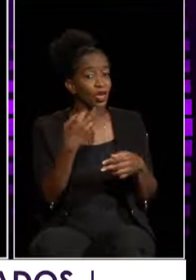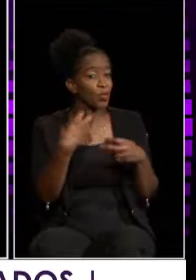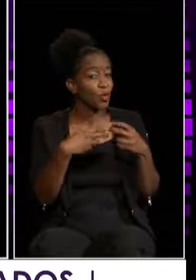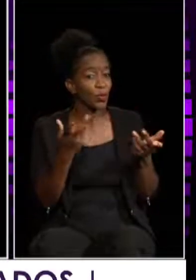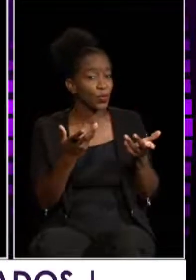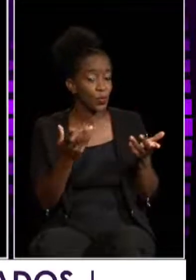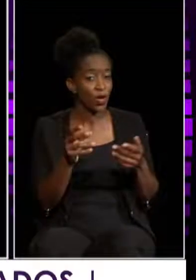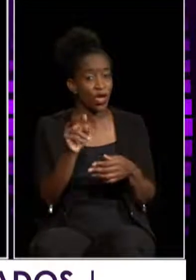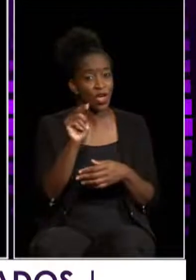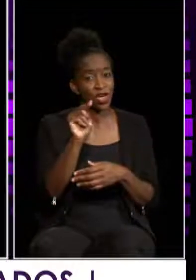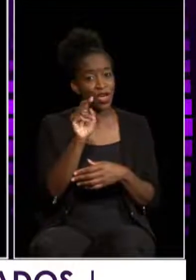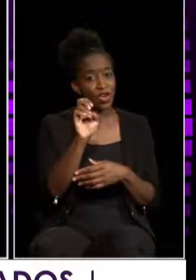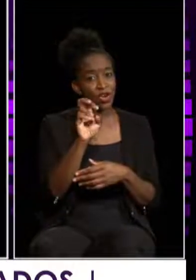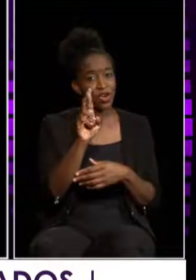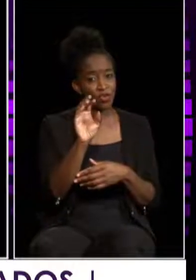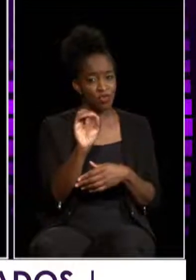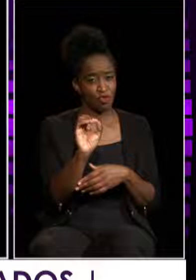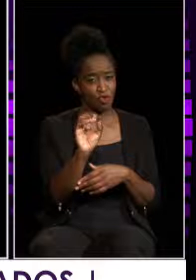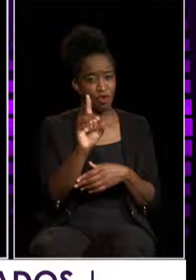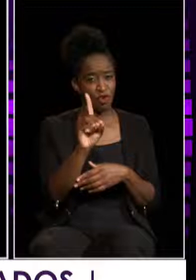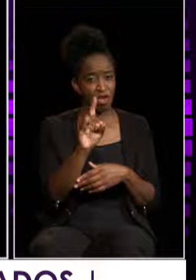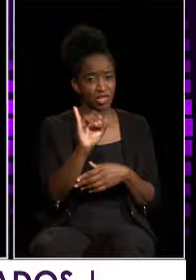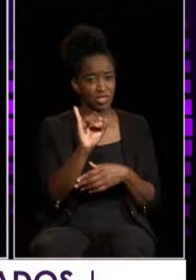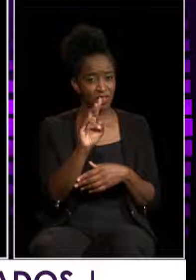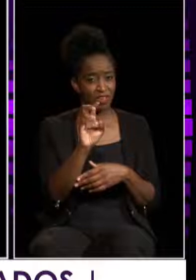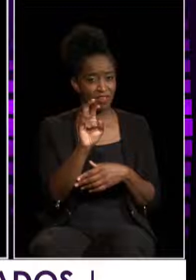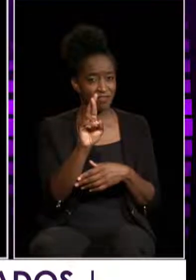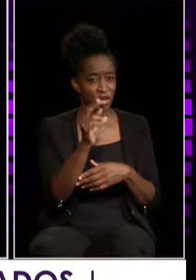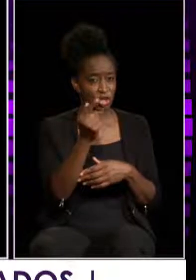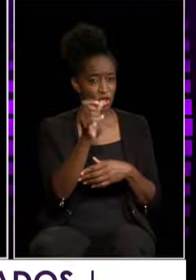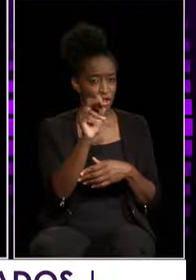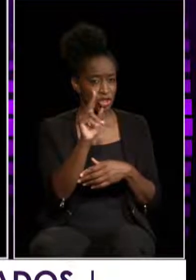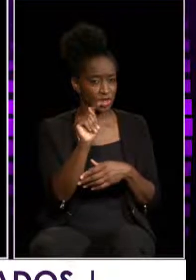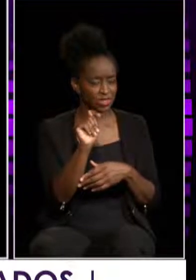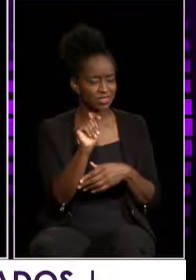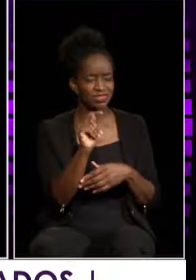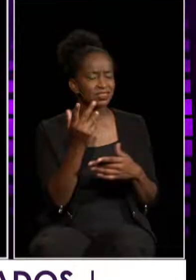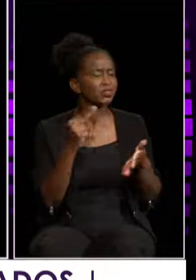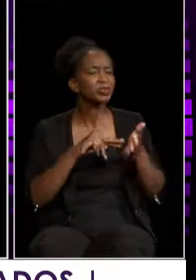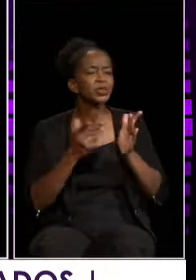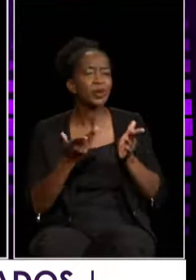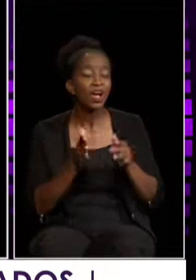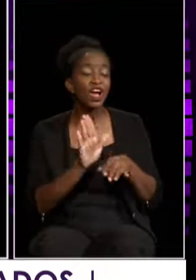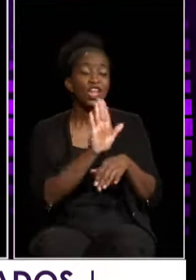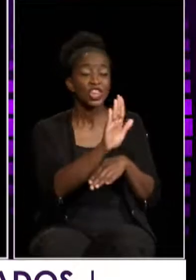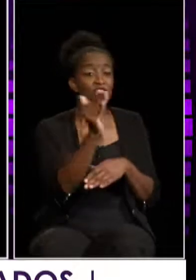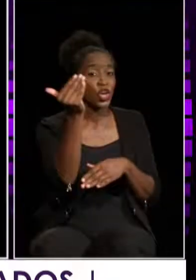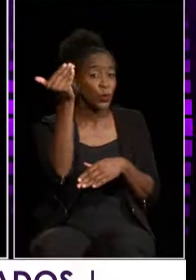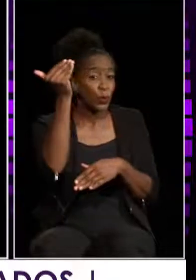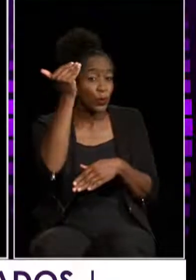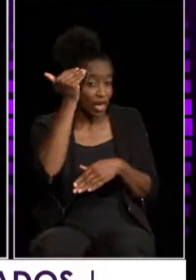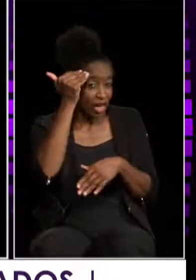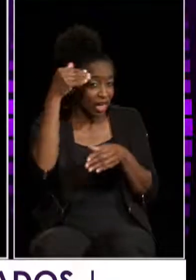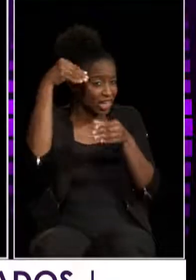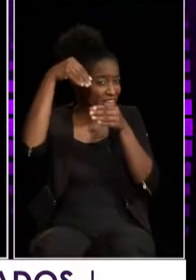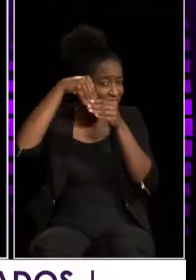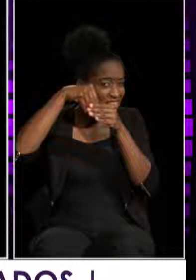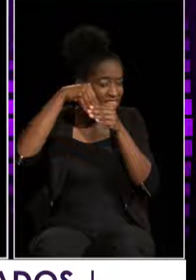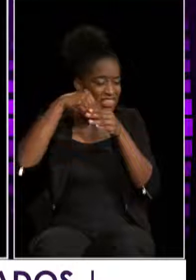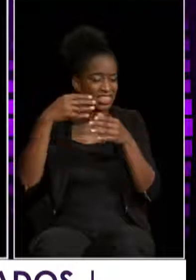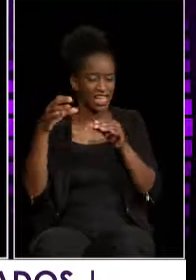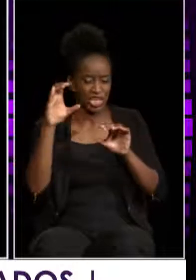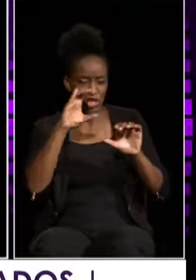something covert with their brain that is making them feel that way, that they may not necessarily have any control over, which